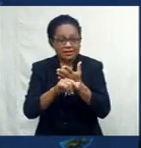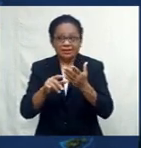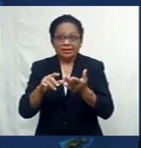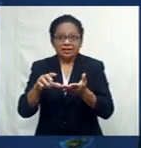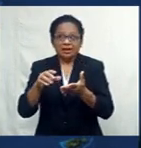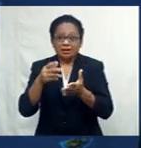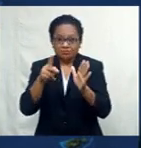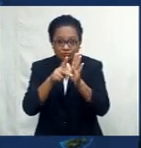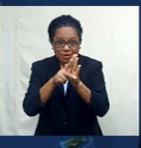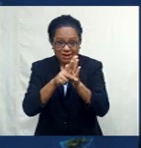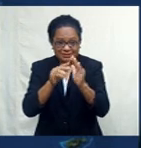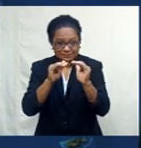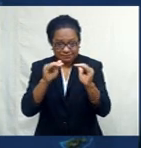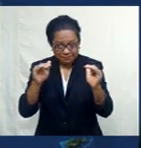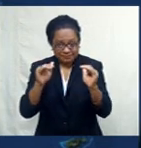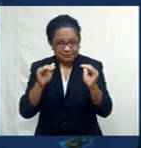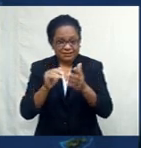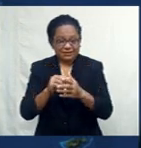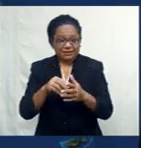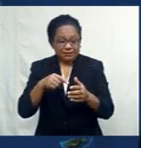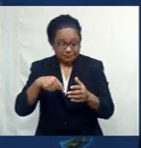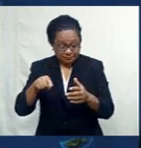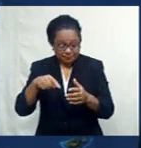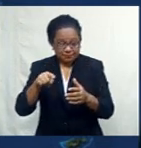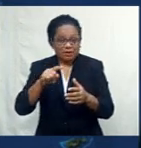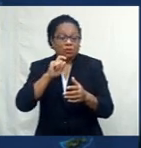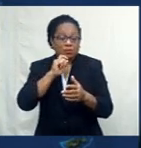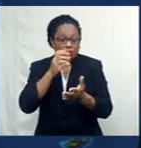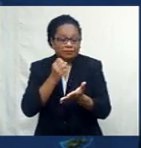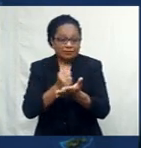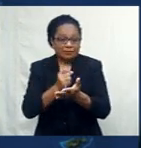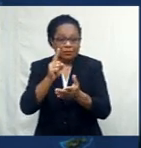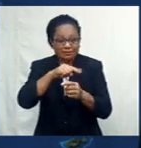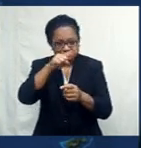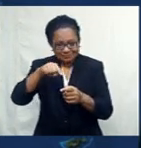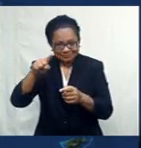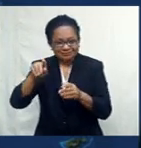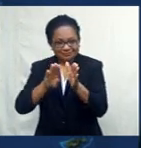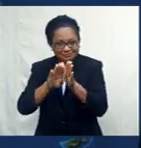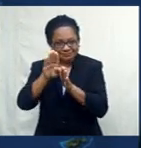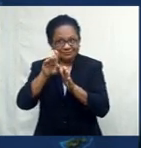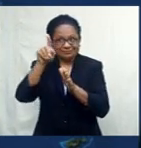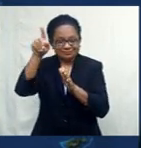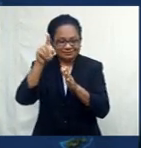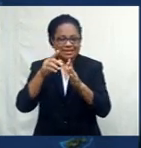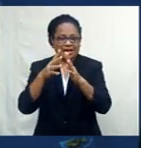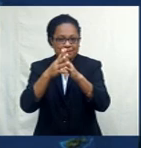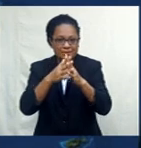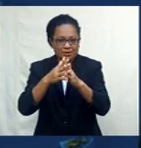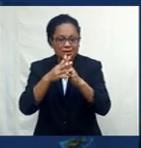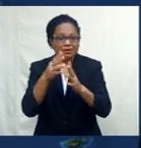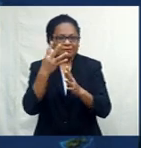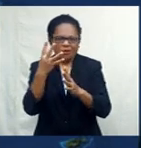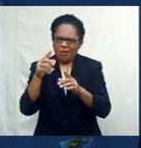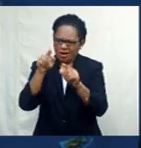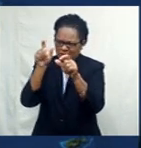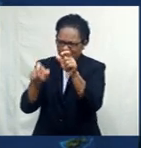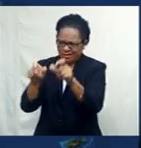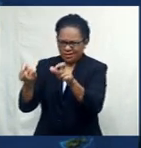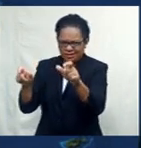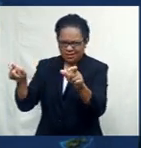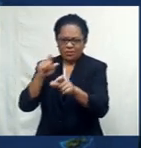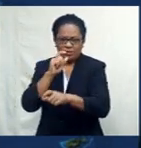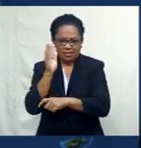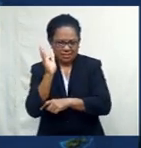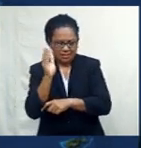this week are also expected to confirm that inflation has peaked in the US. There are four Fed officials speaking this week and will